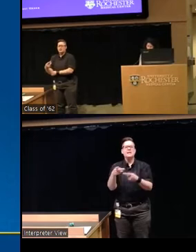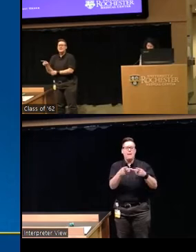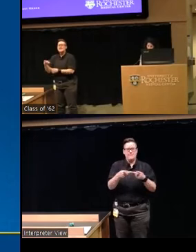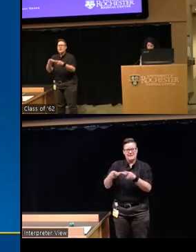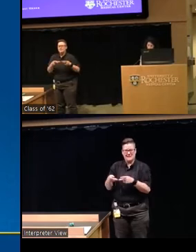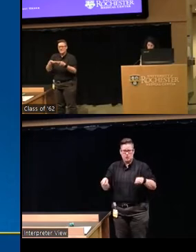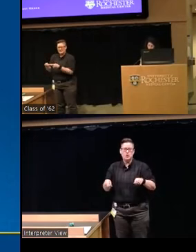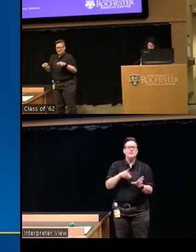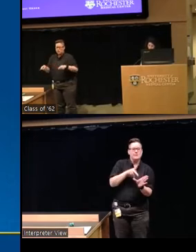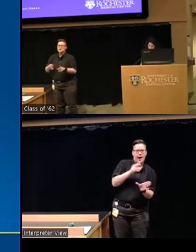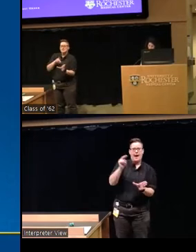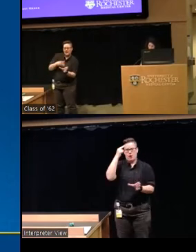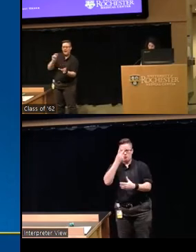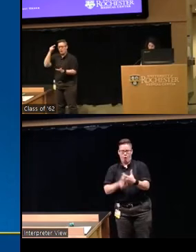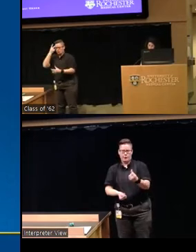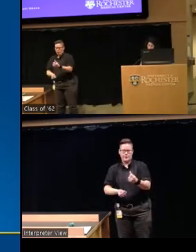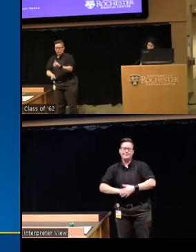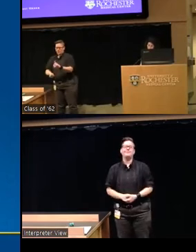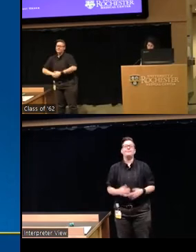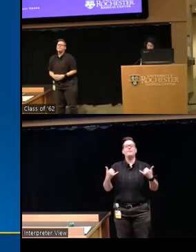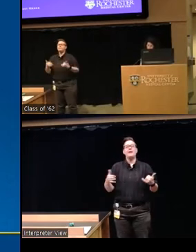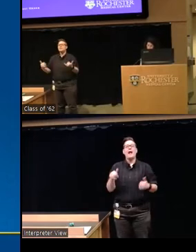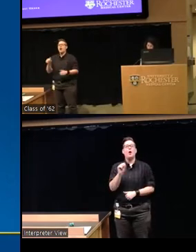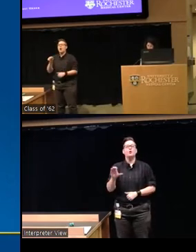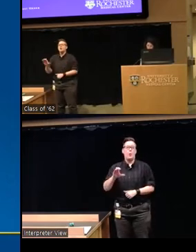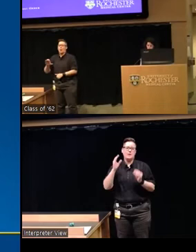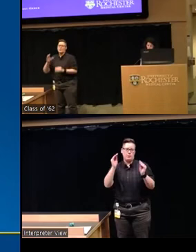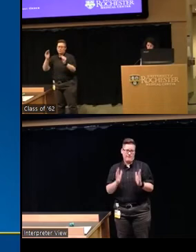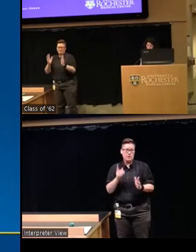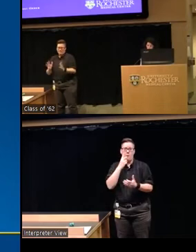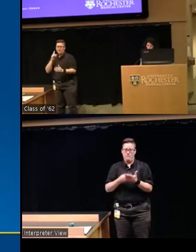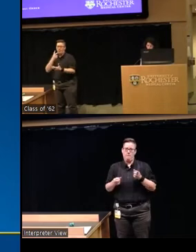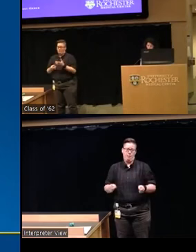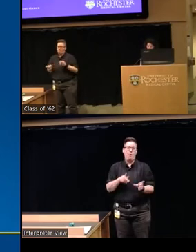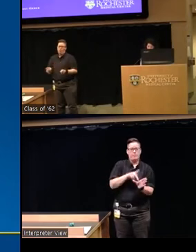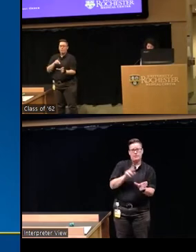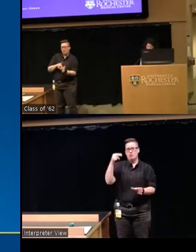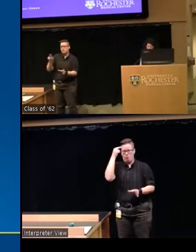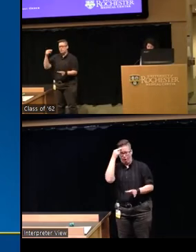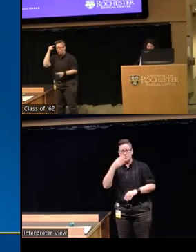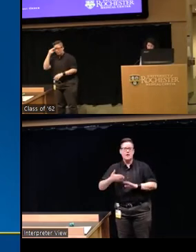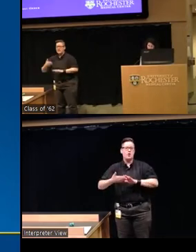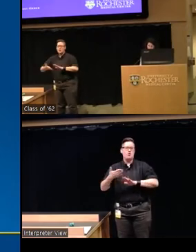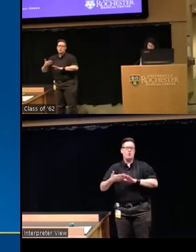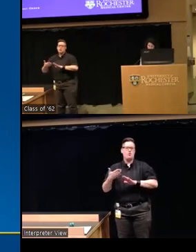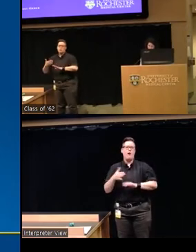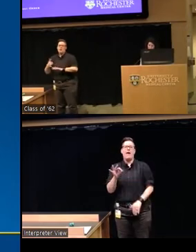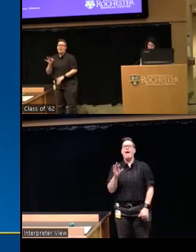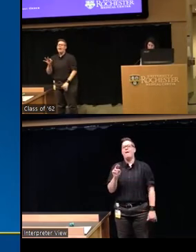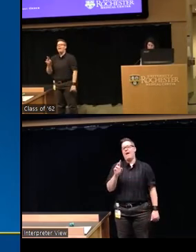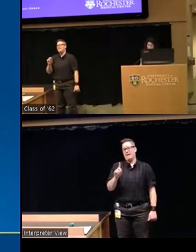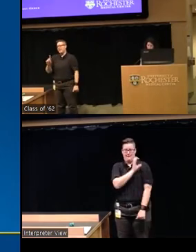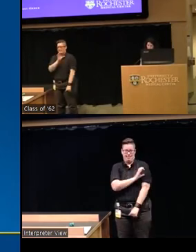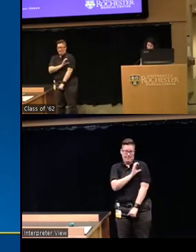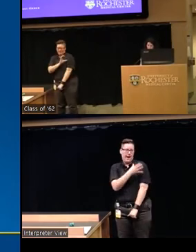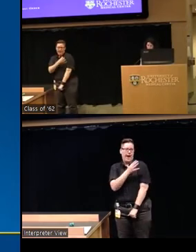positions in both psychiatry and neurology. He is now an associate professor in both, where he runs his Pioneer F&D